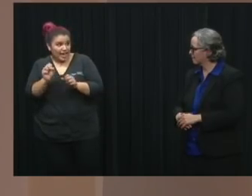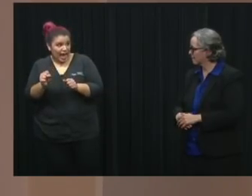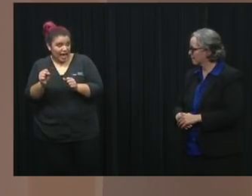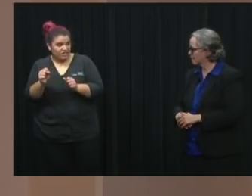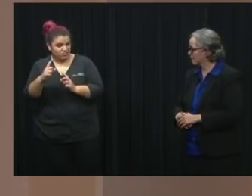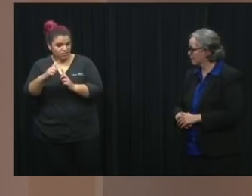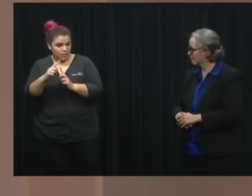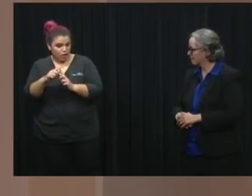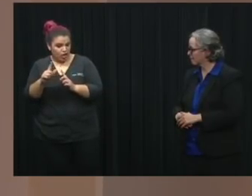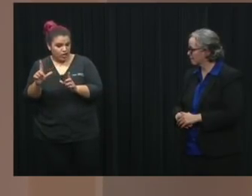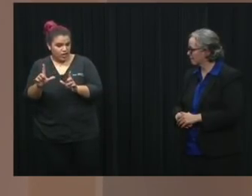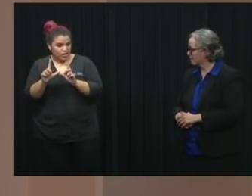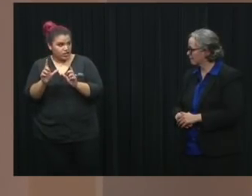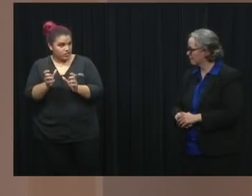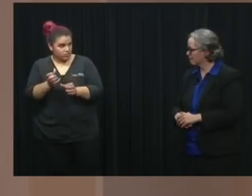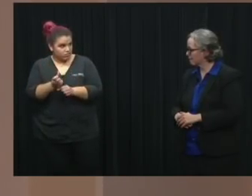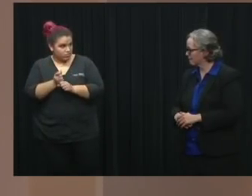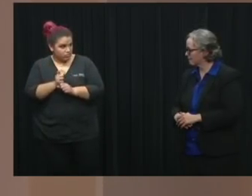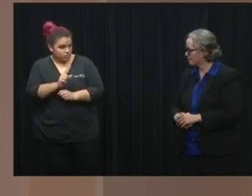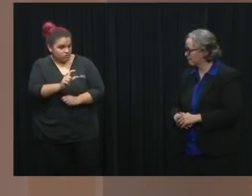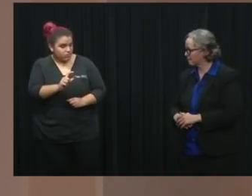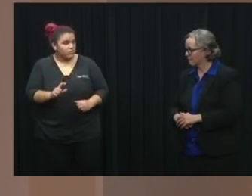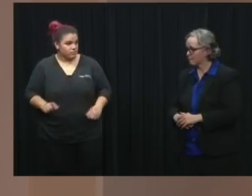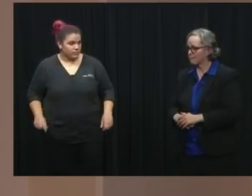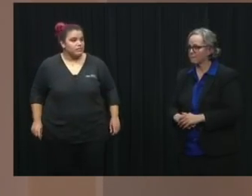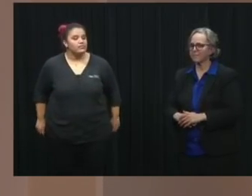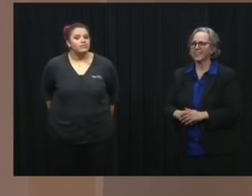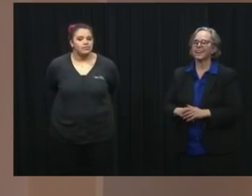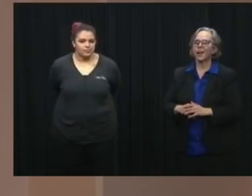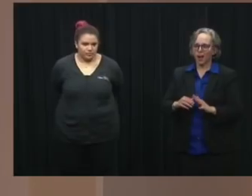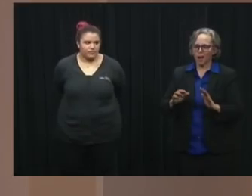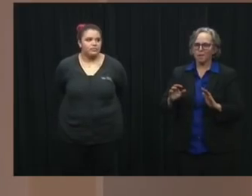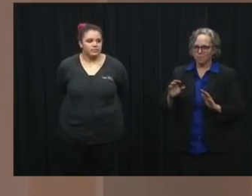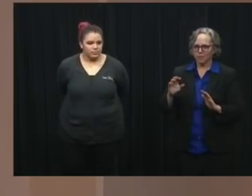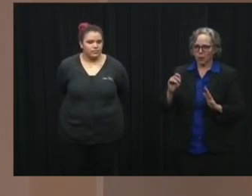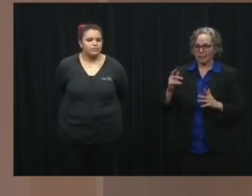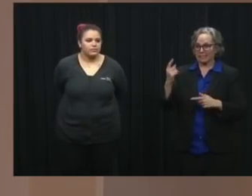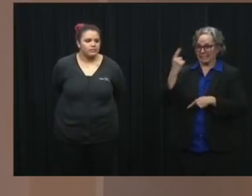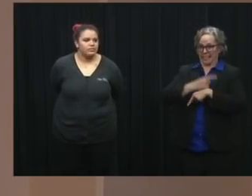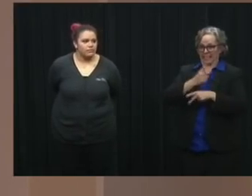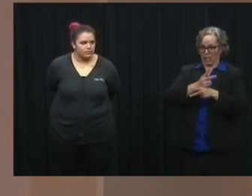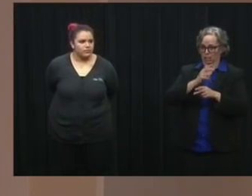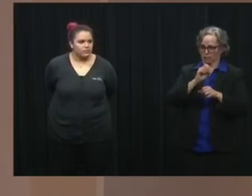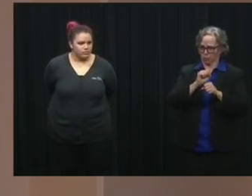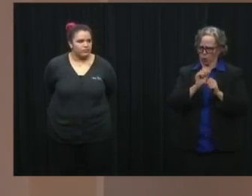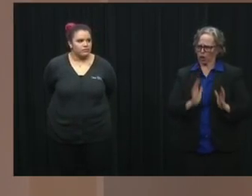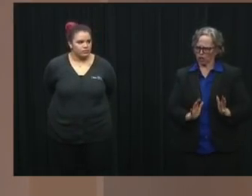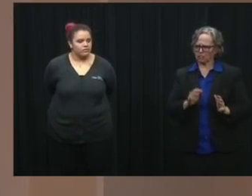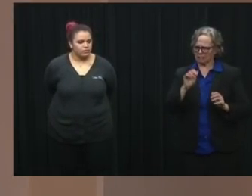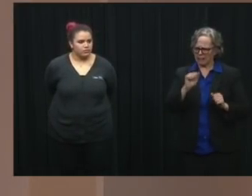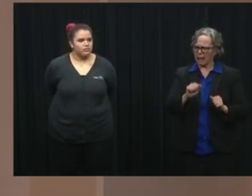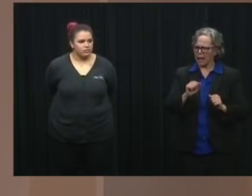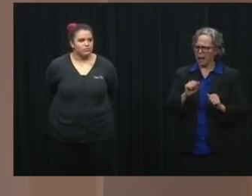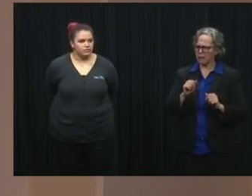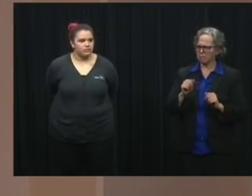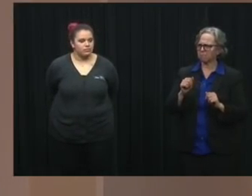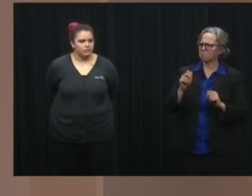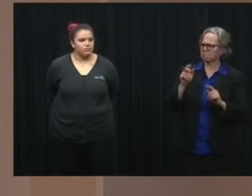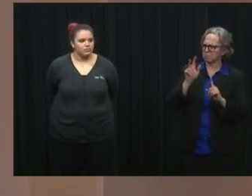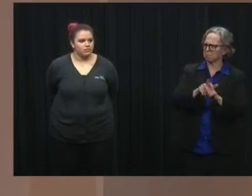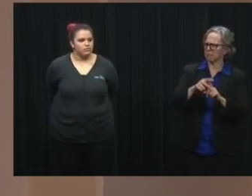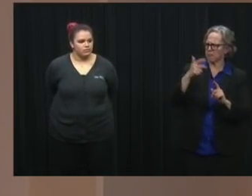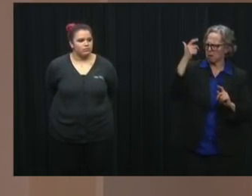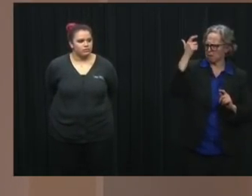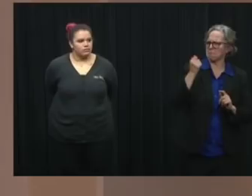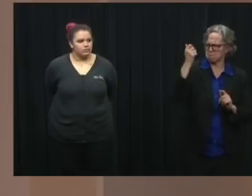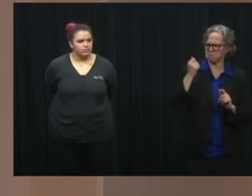worker certainly would be eligible for unemployment. There's no doubt about that. And as a small business, they would be eligible for small business assistance,